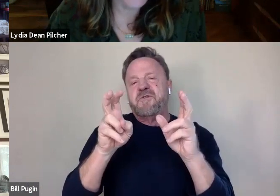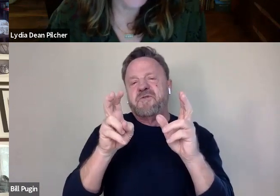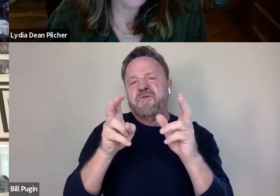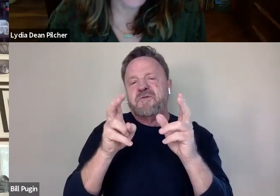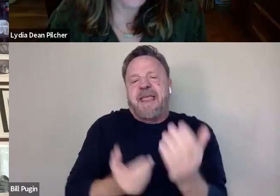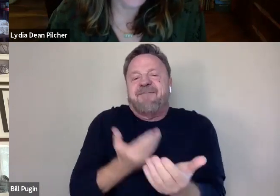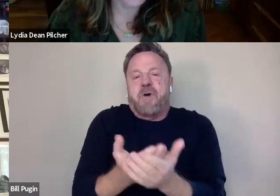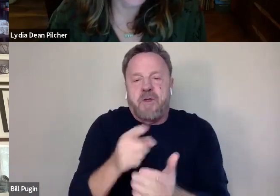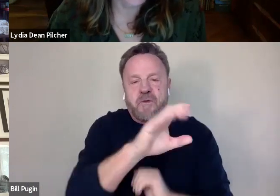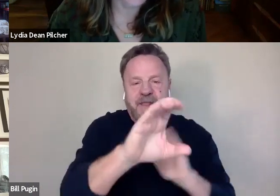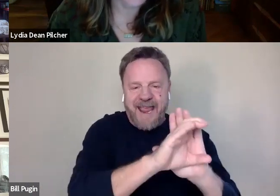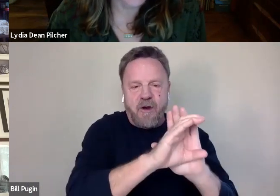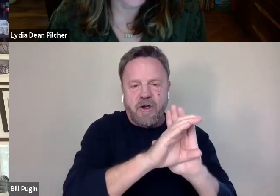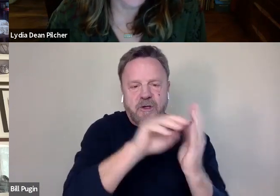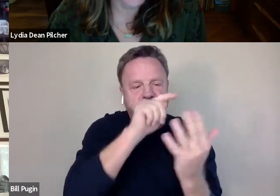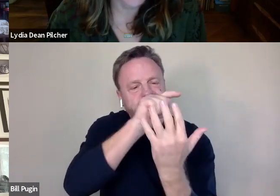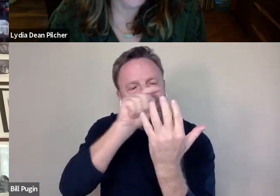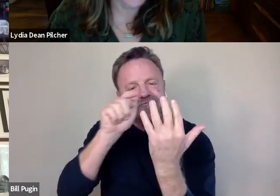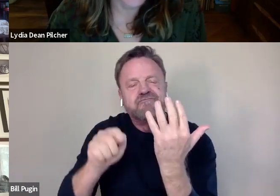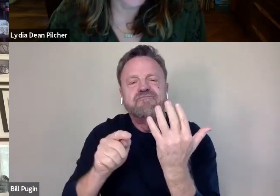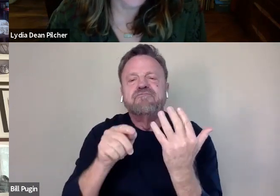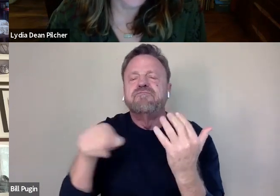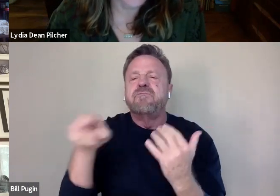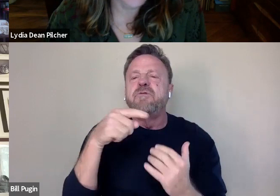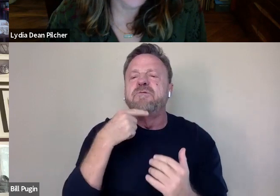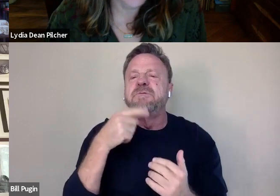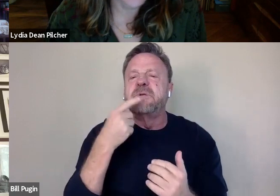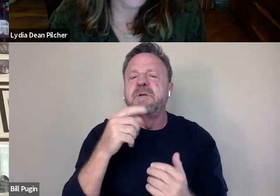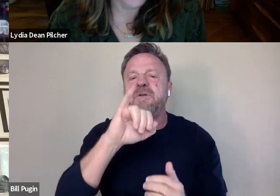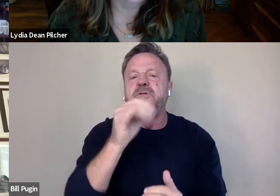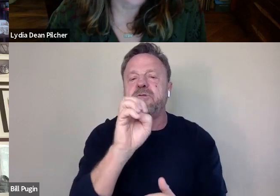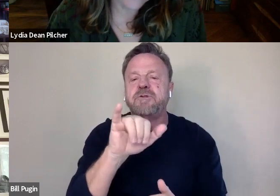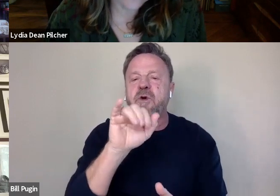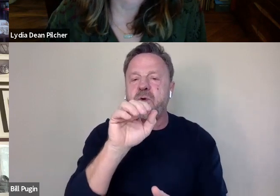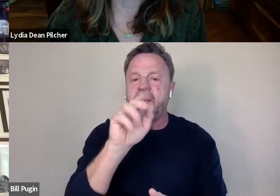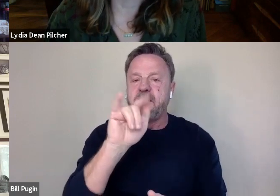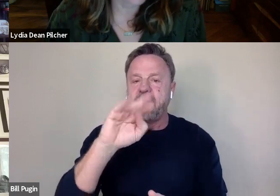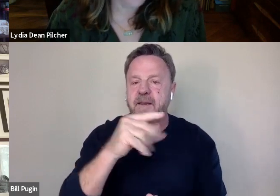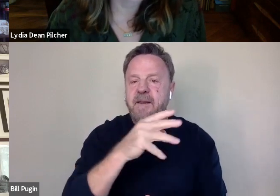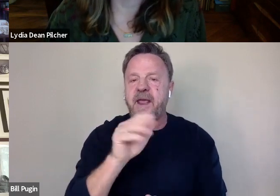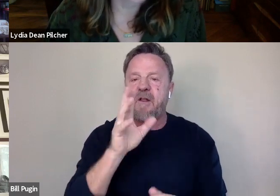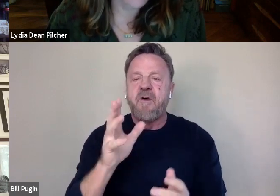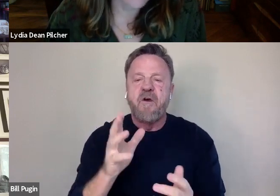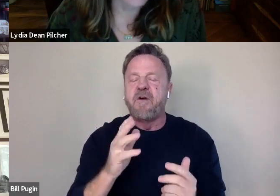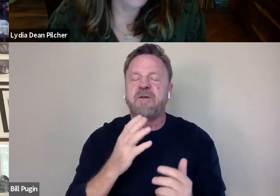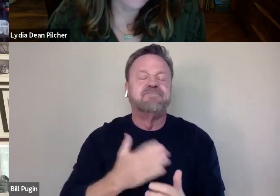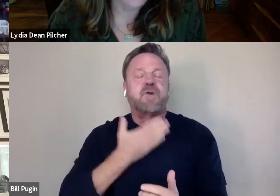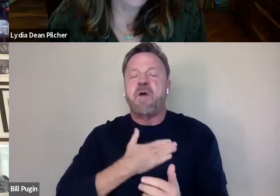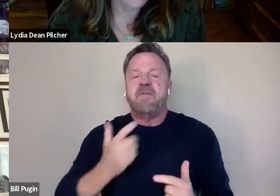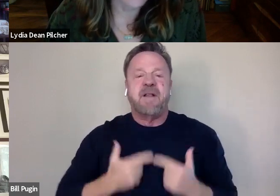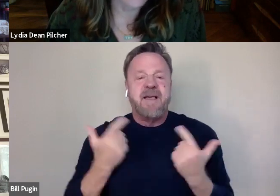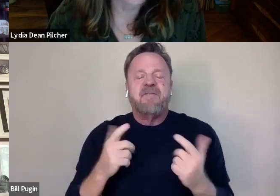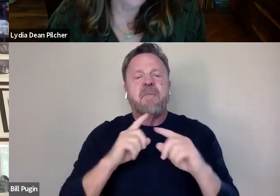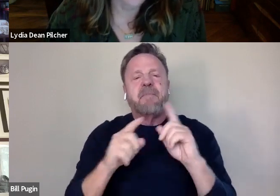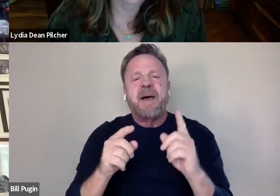characters, how you thought about, like you had mentioned, you know, Joey King and the Joie de Vivre, but how did you think about